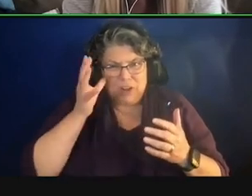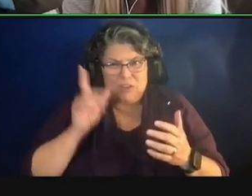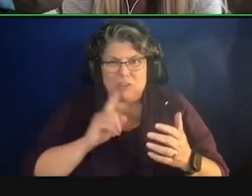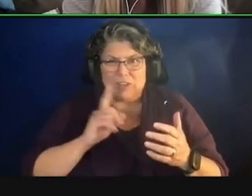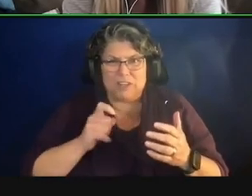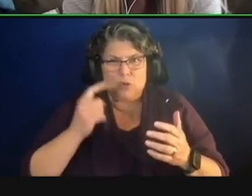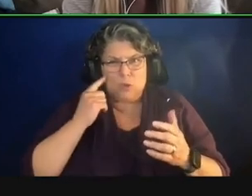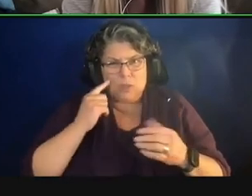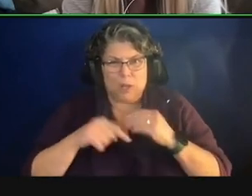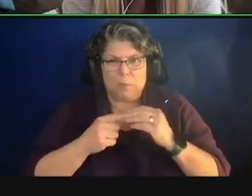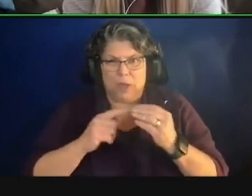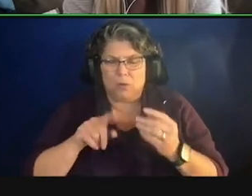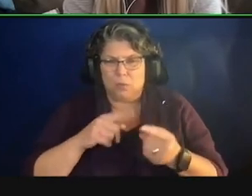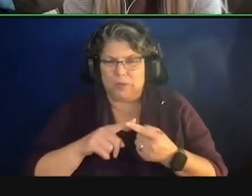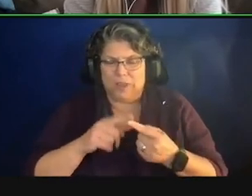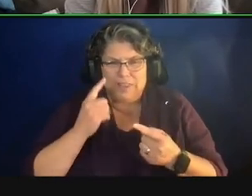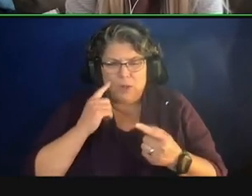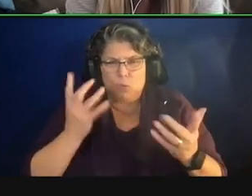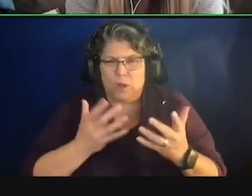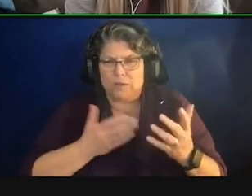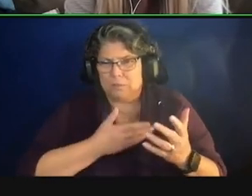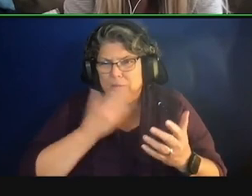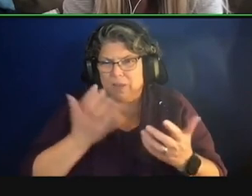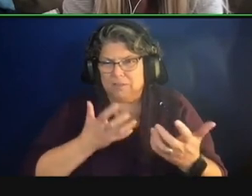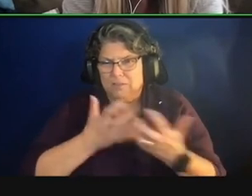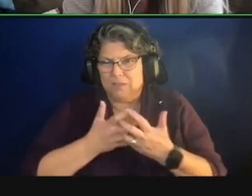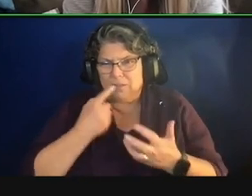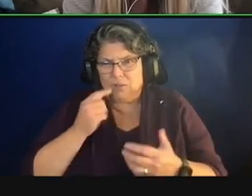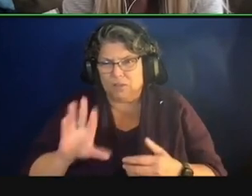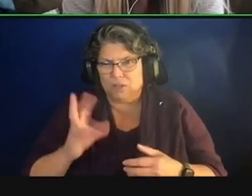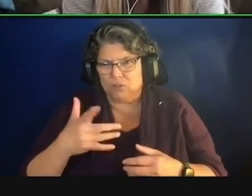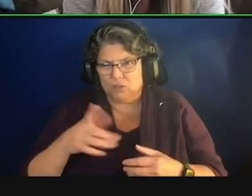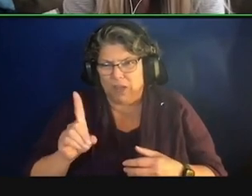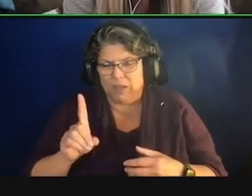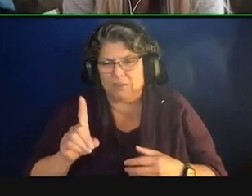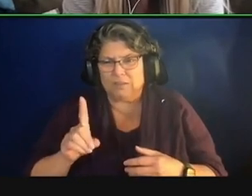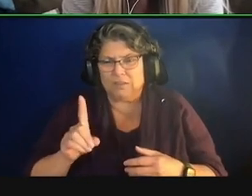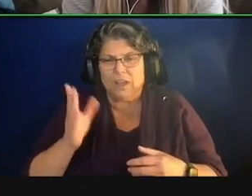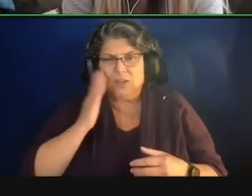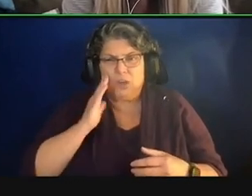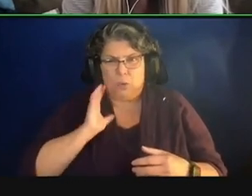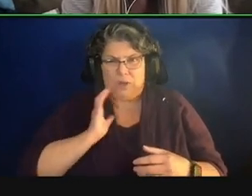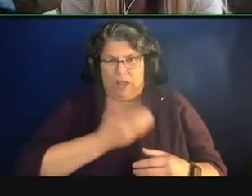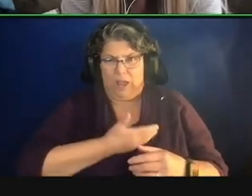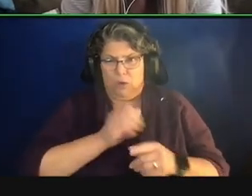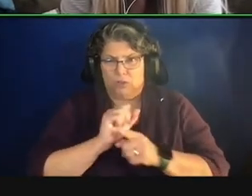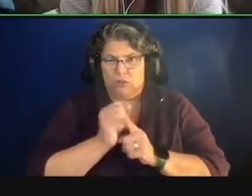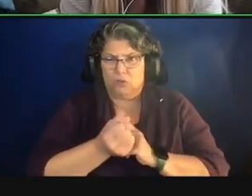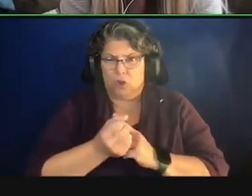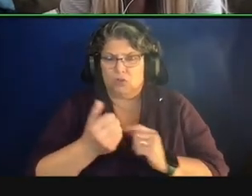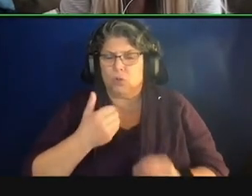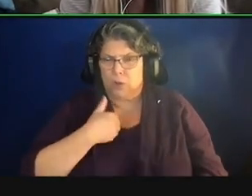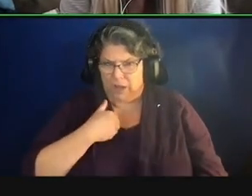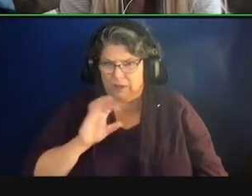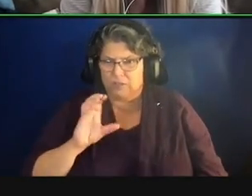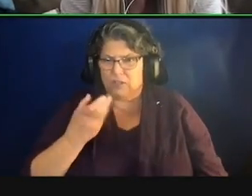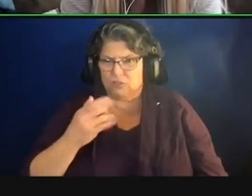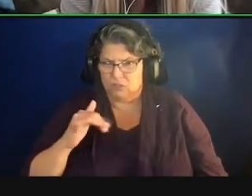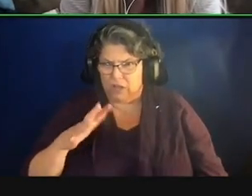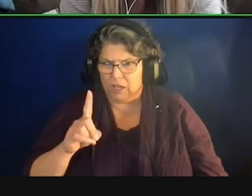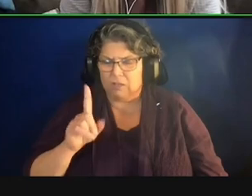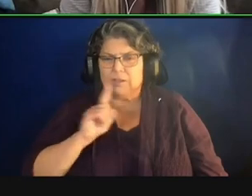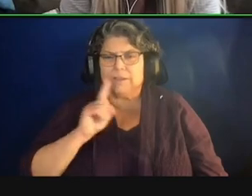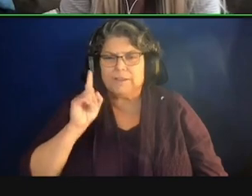they're thinking about what's most appropriate for their child. I know in our situation, we have a child who is